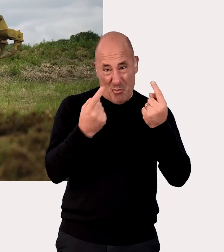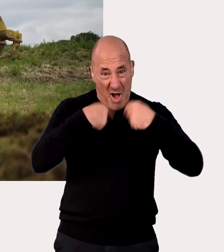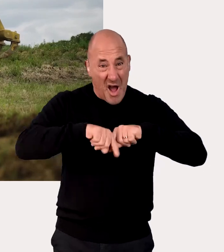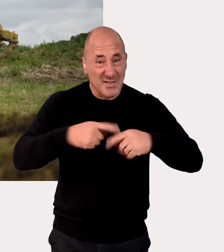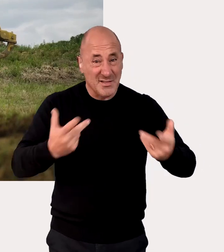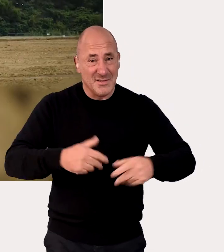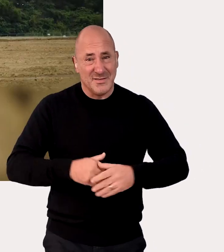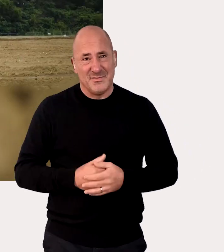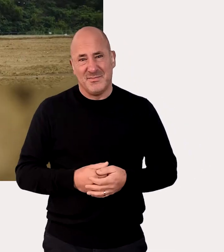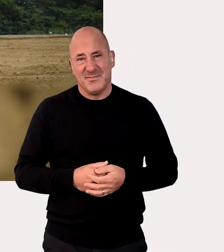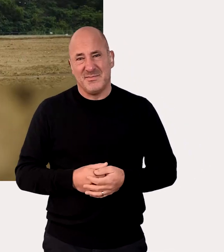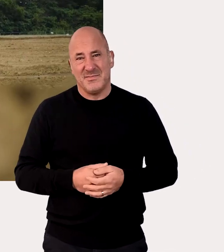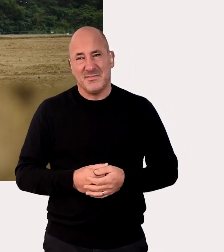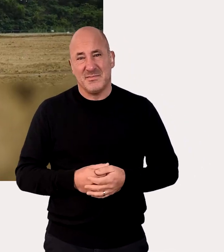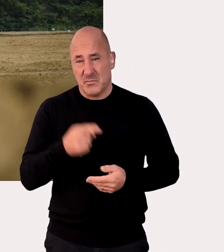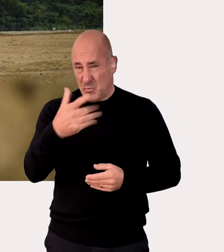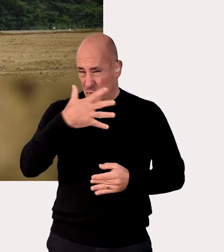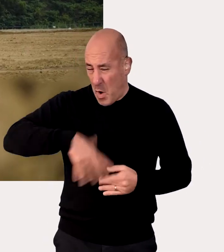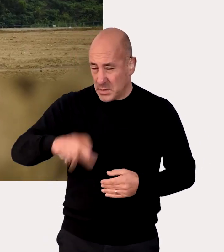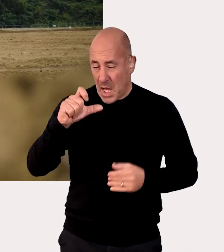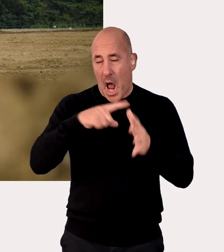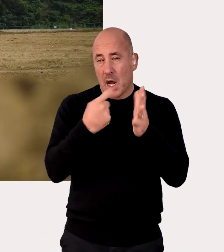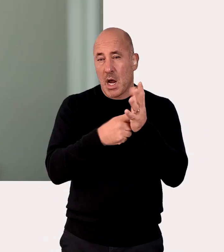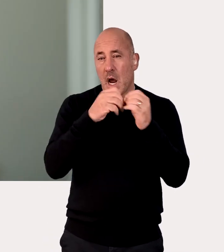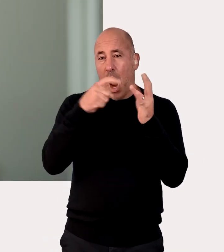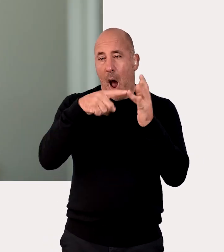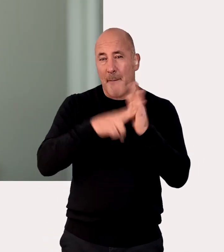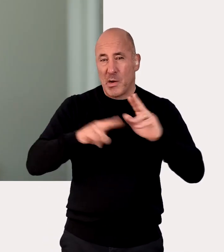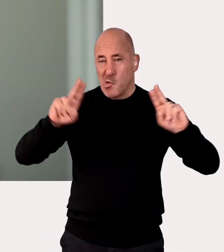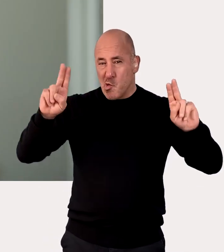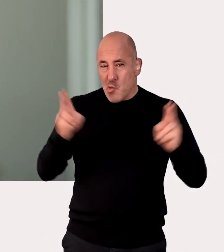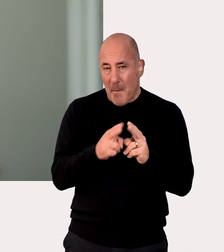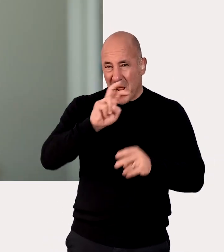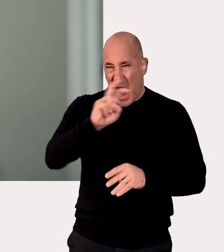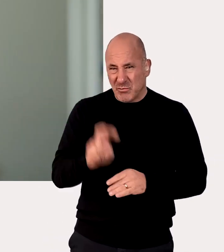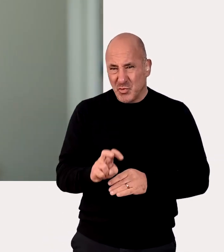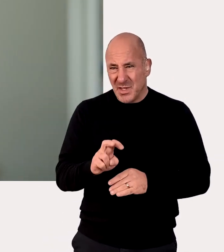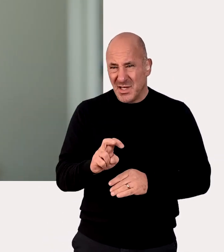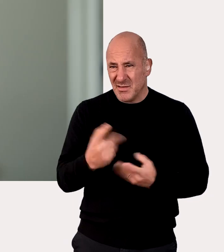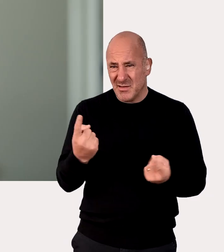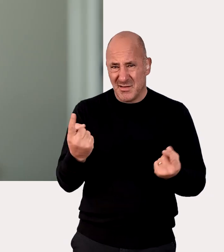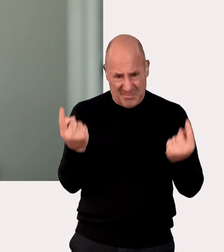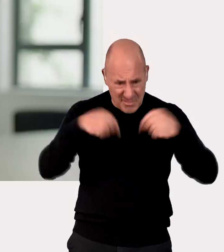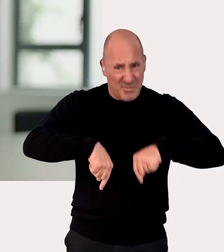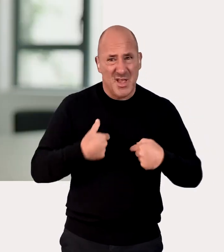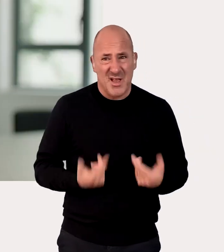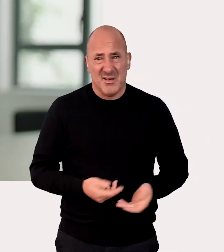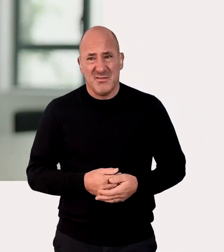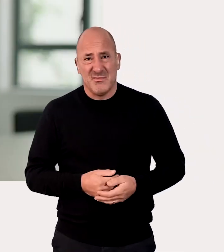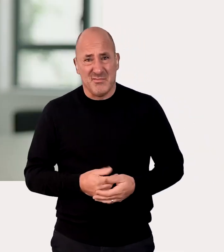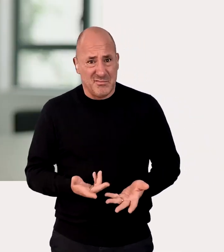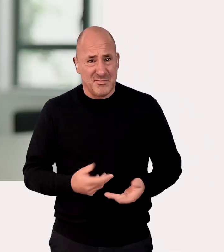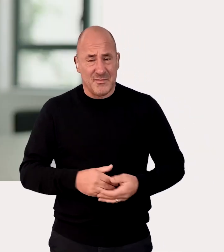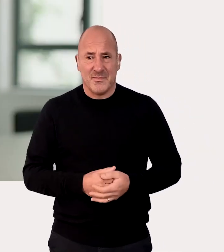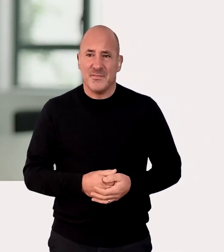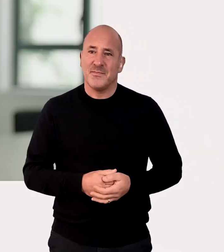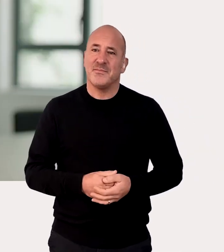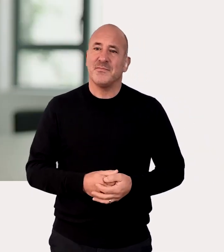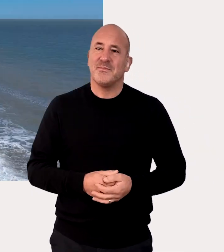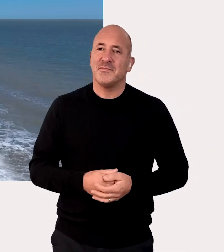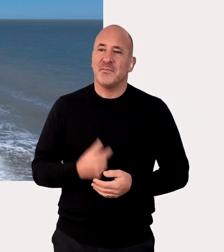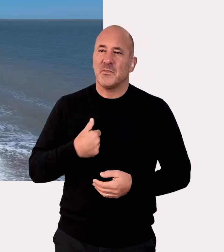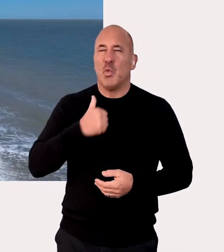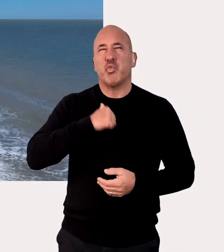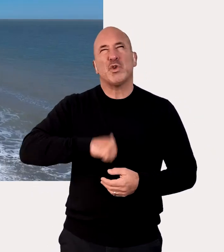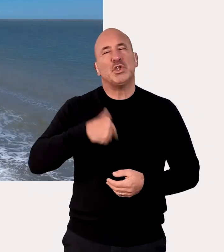policy for this country, let's get on with Sizewell. And if you're serious about low carbon electricity, then let's get on with